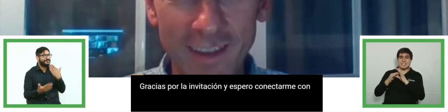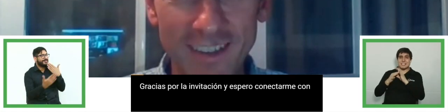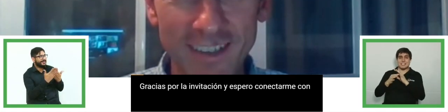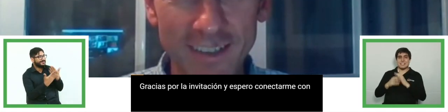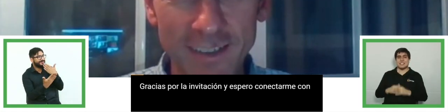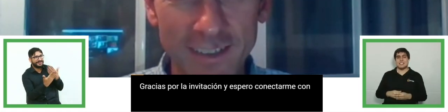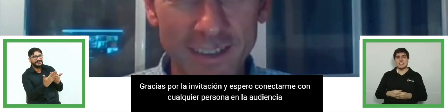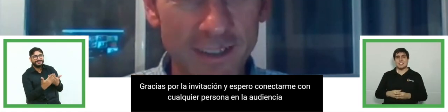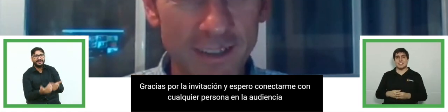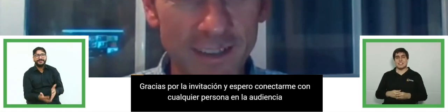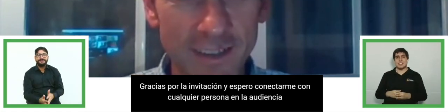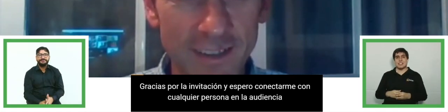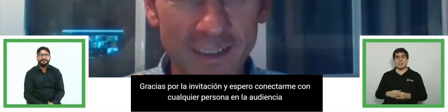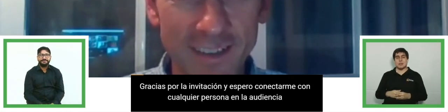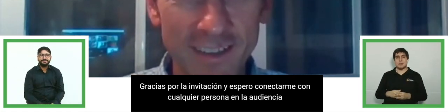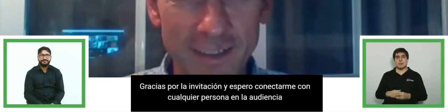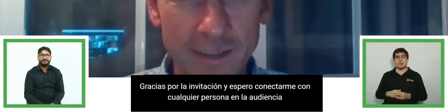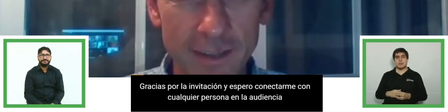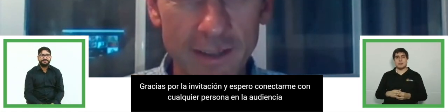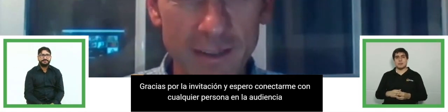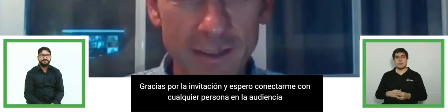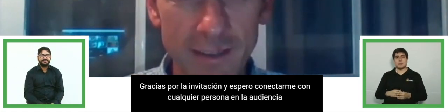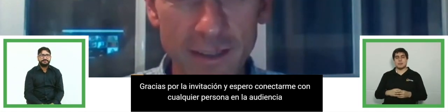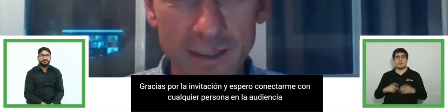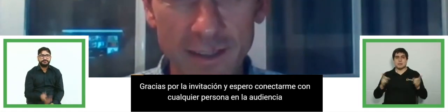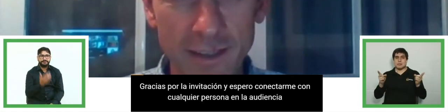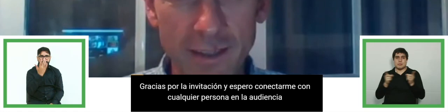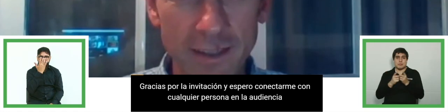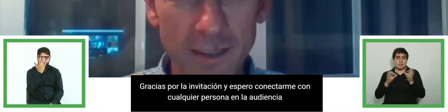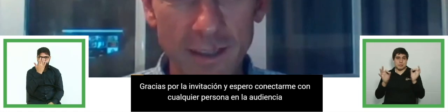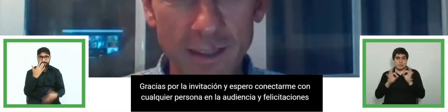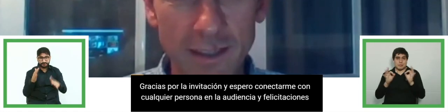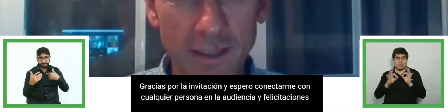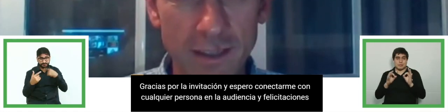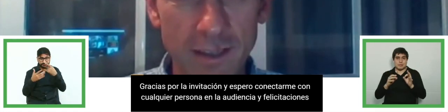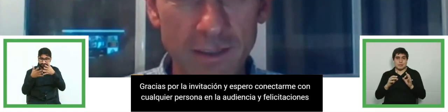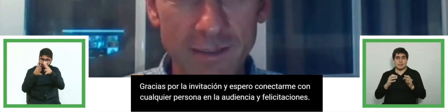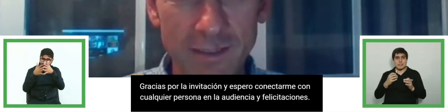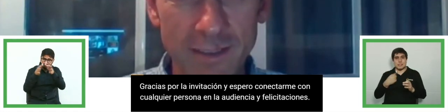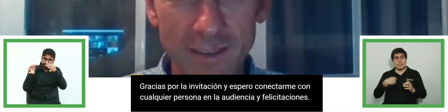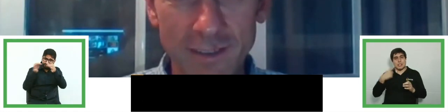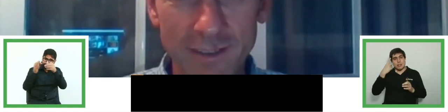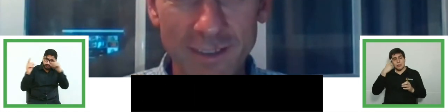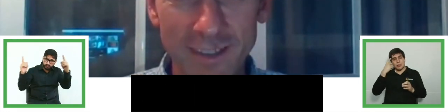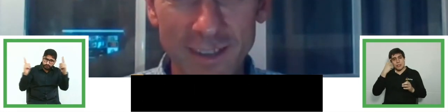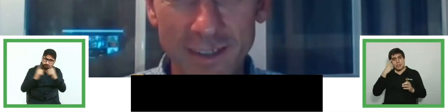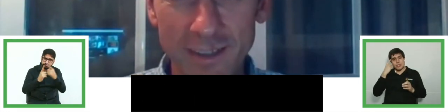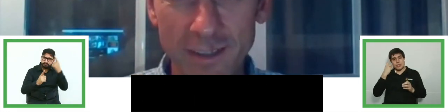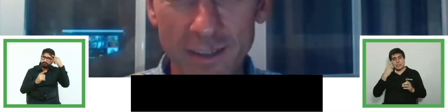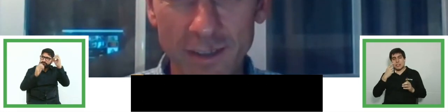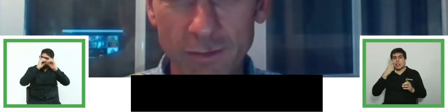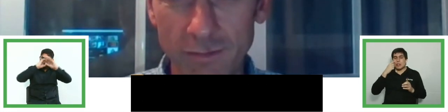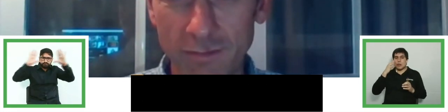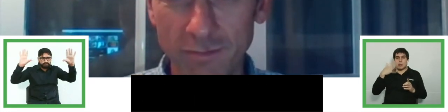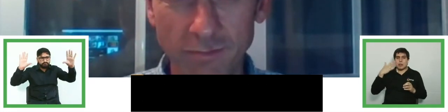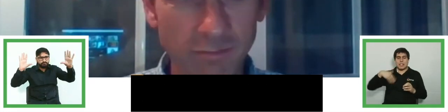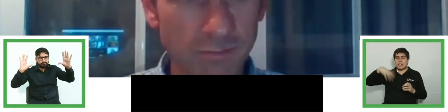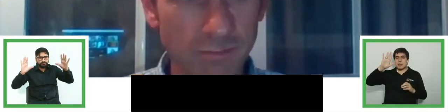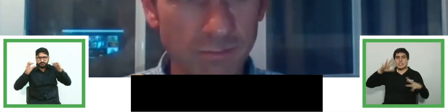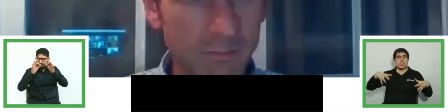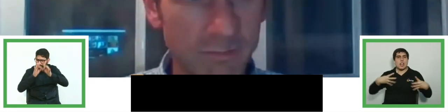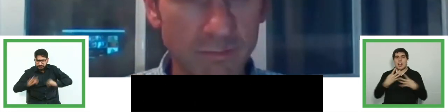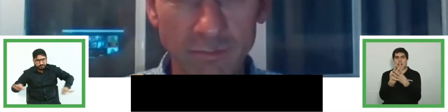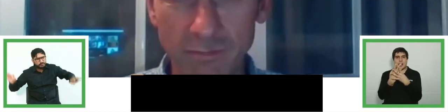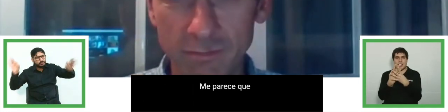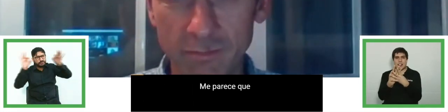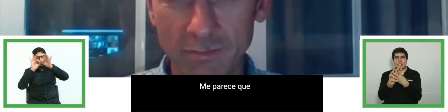very briefly, as you said, I think the key is networks, not reinventing the wheel, but